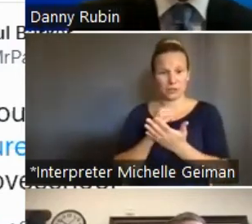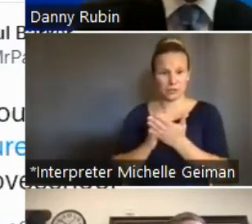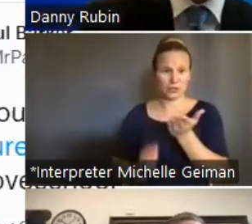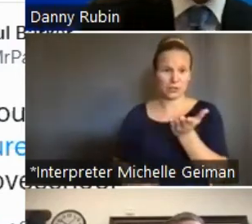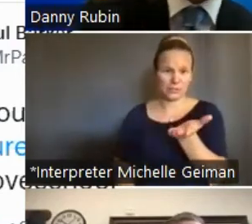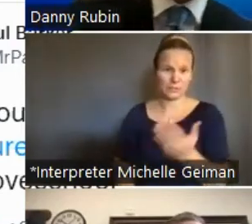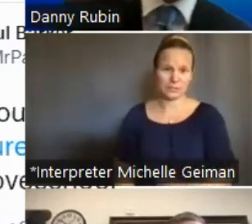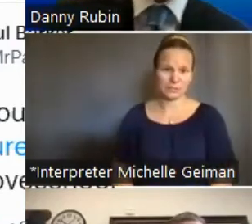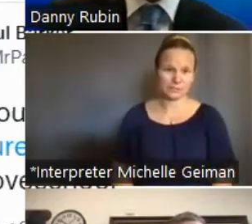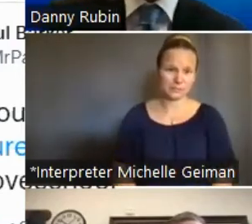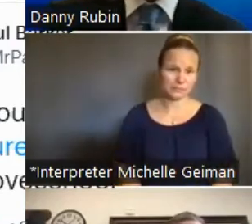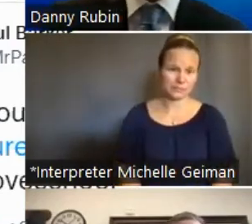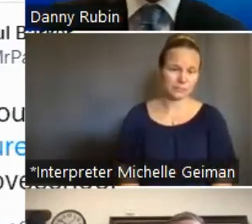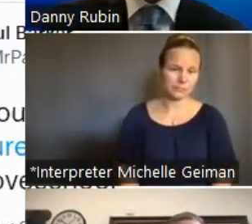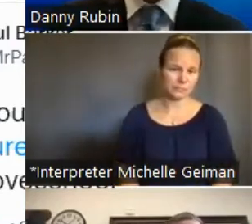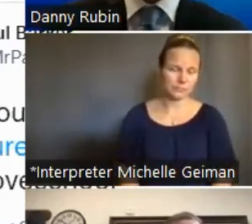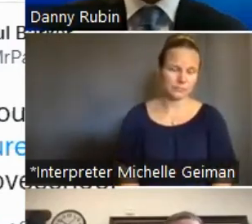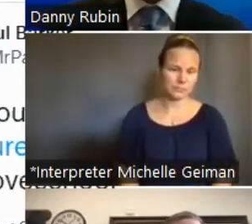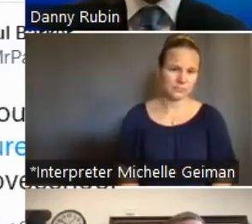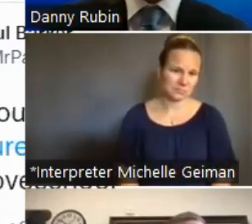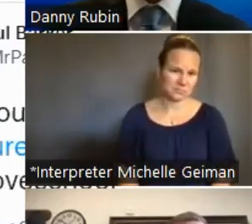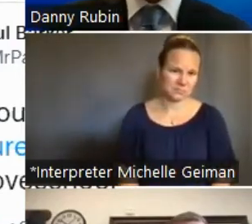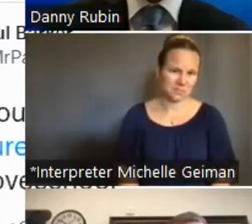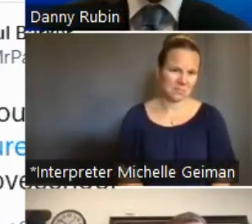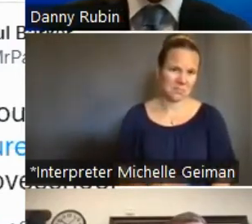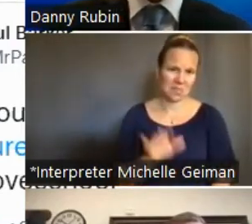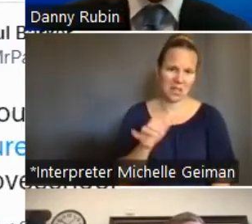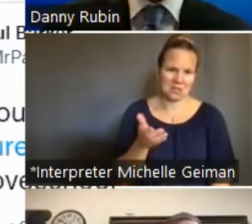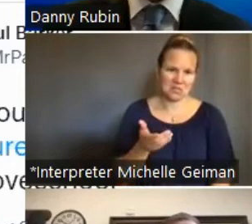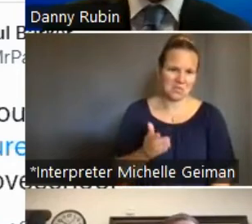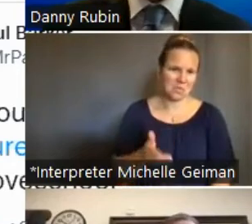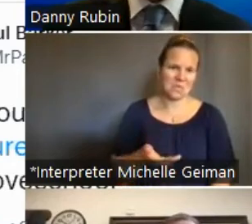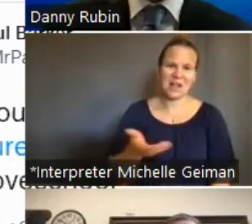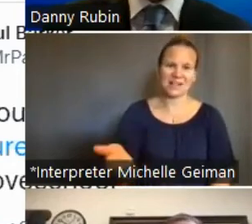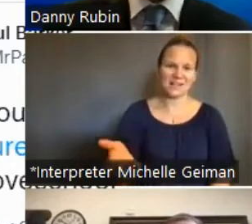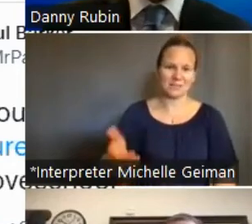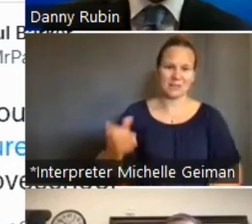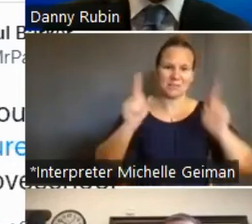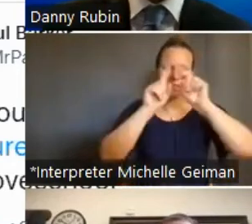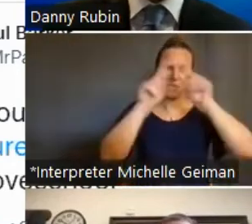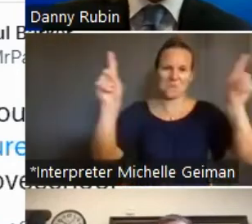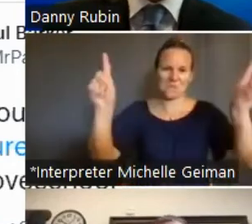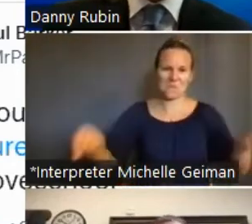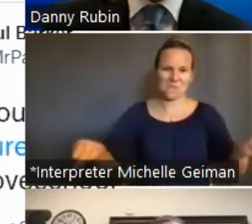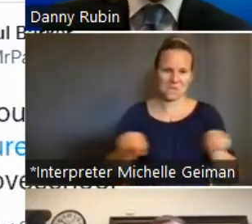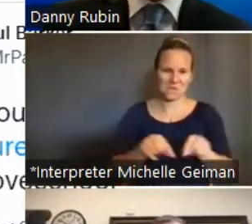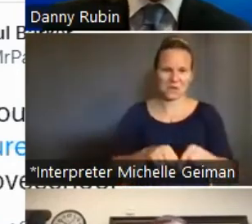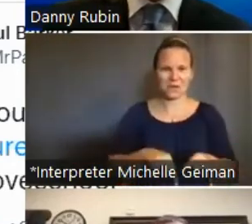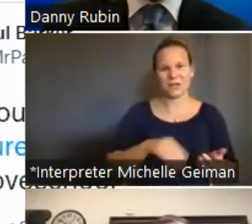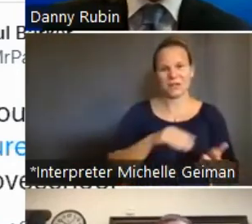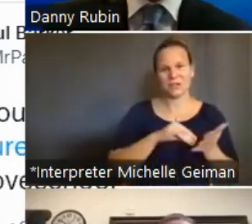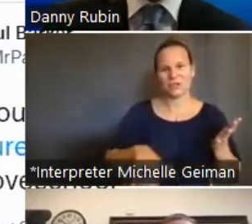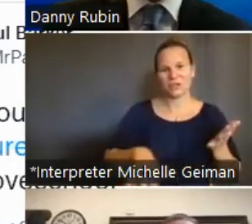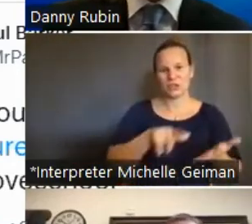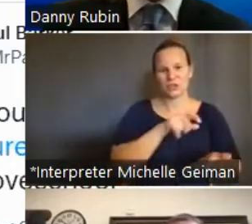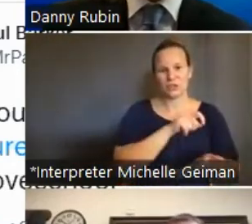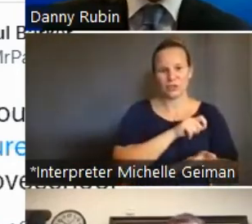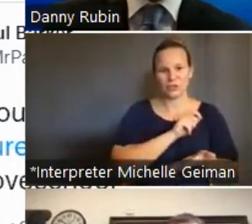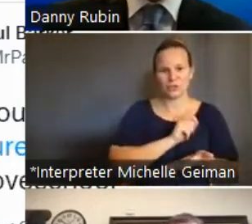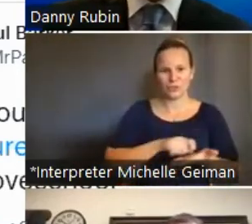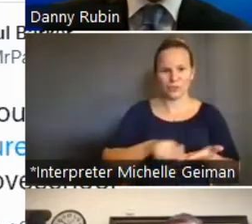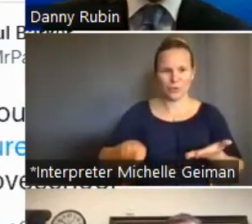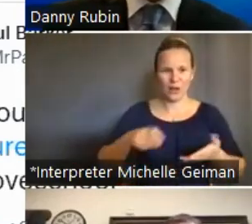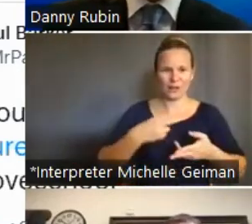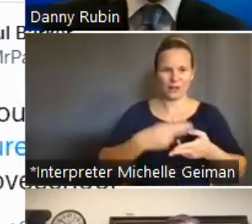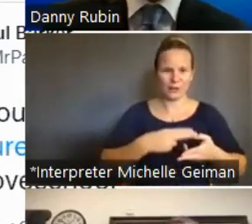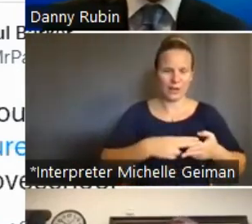just some, that's just a welcoming bulletin board that we had when students came in. They could write their name on that pencil, be ready for a